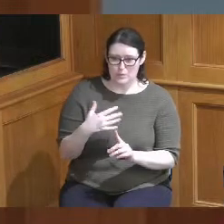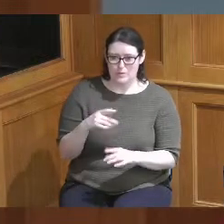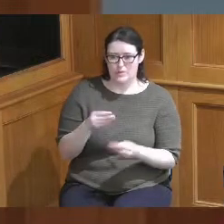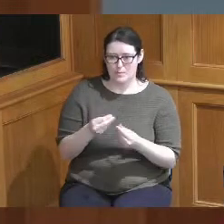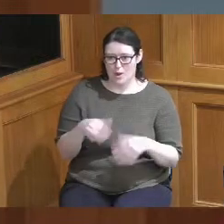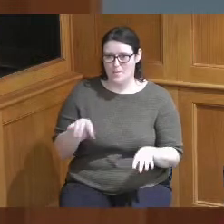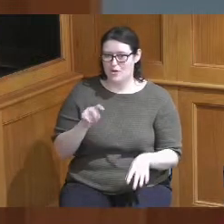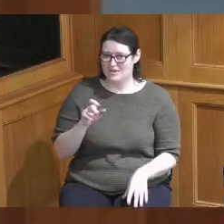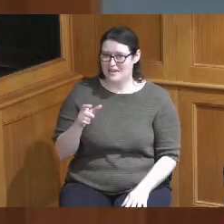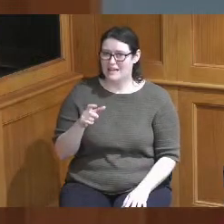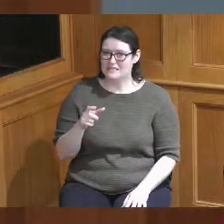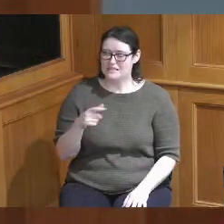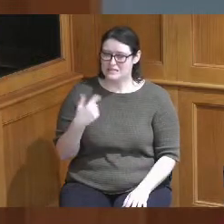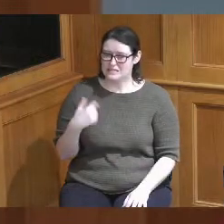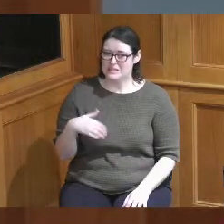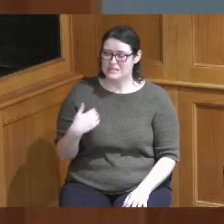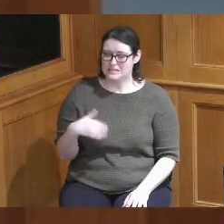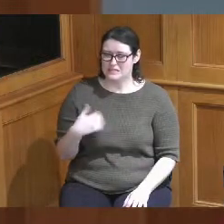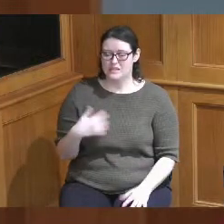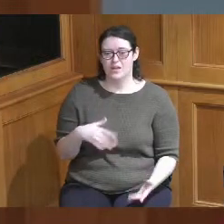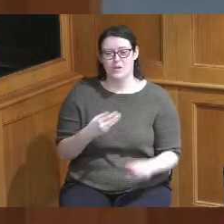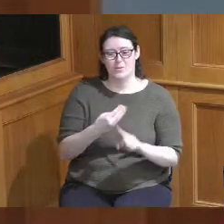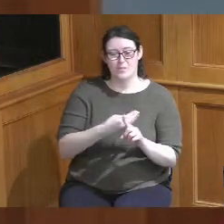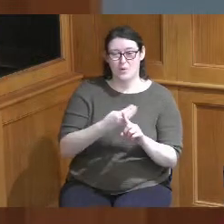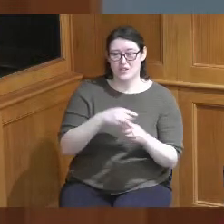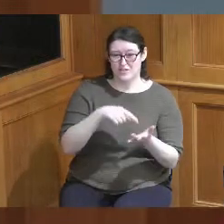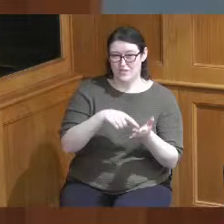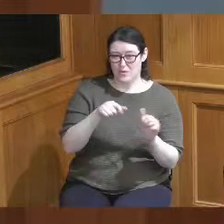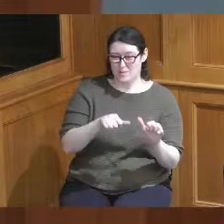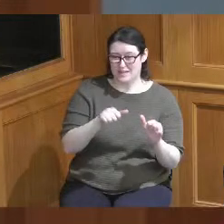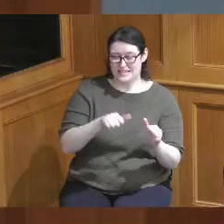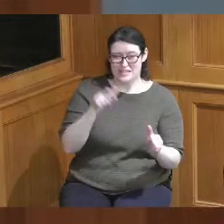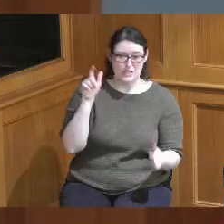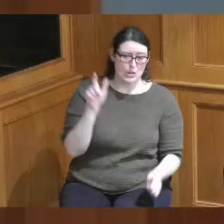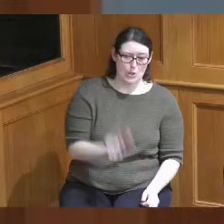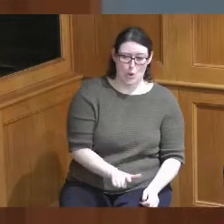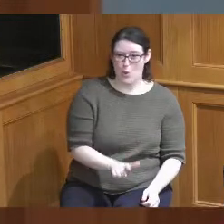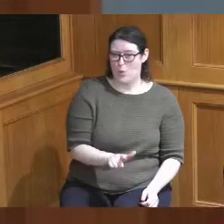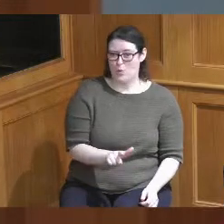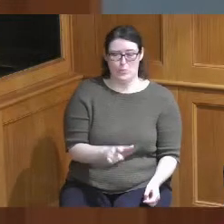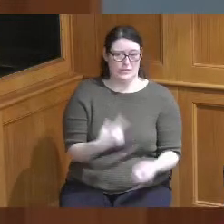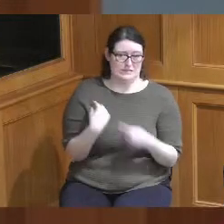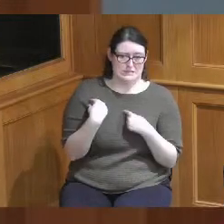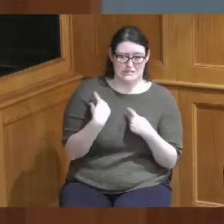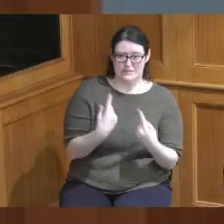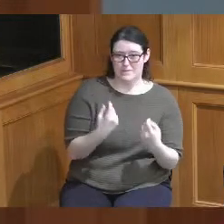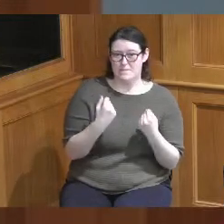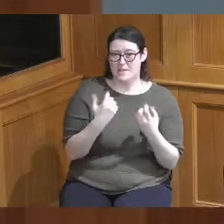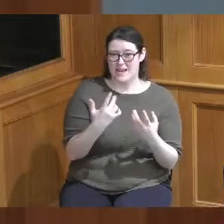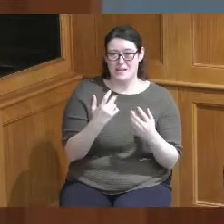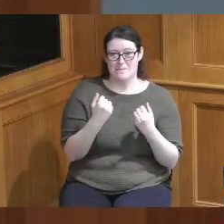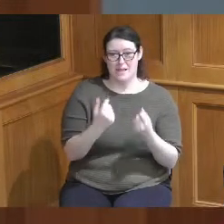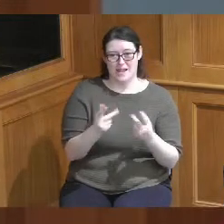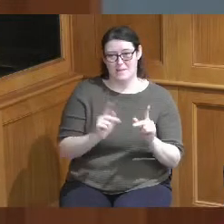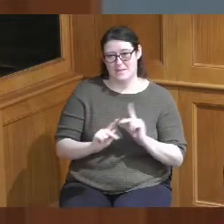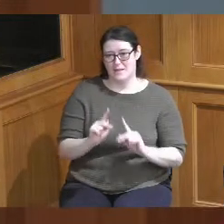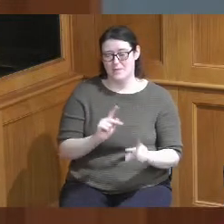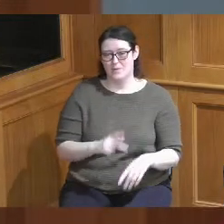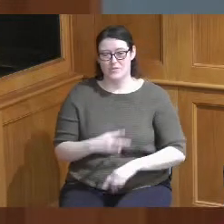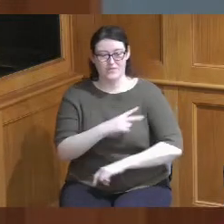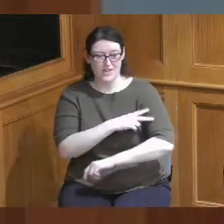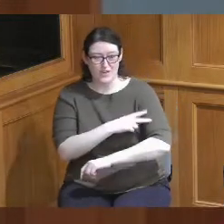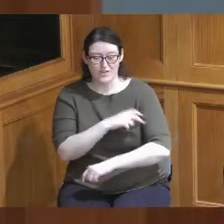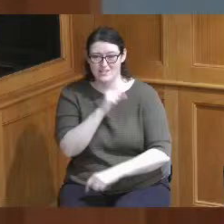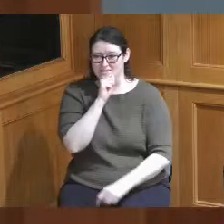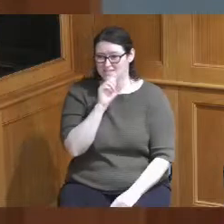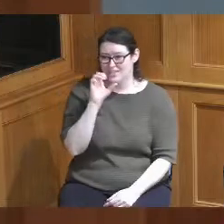communities. Mortgage affordability is really at an all-time low for many homeowners, and it's very hard for both veterans,